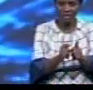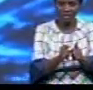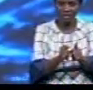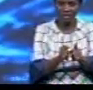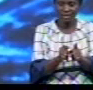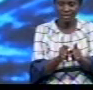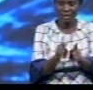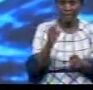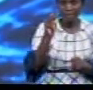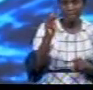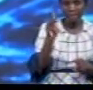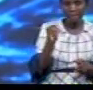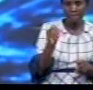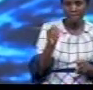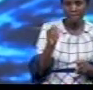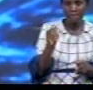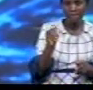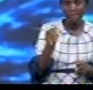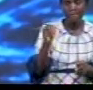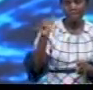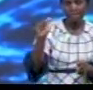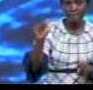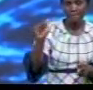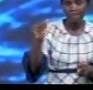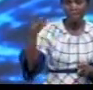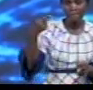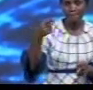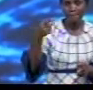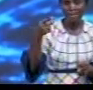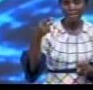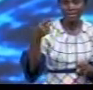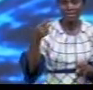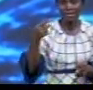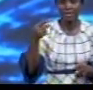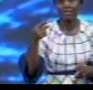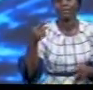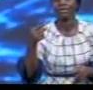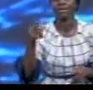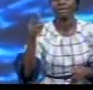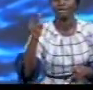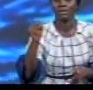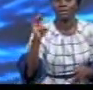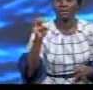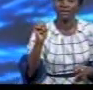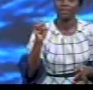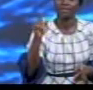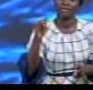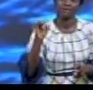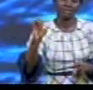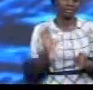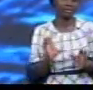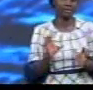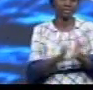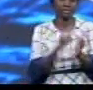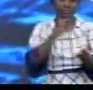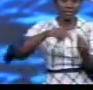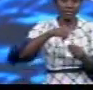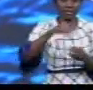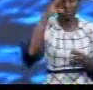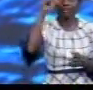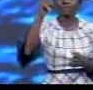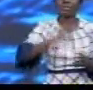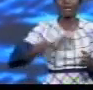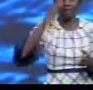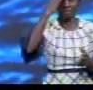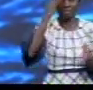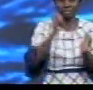magnetic waves all around the magnet. And so I know that the